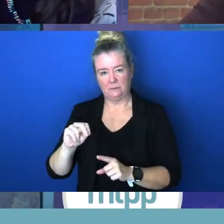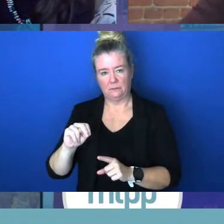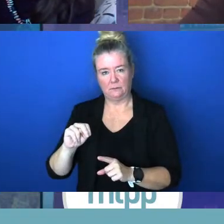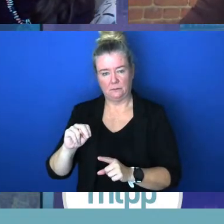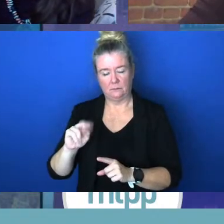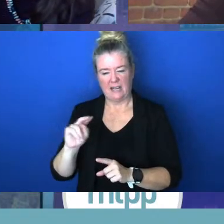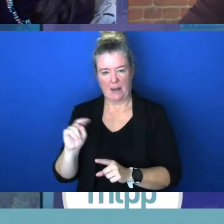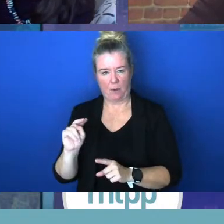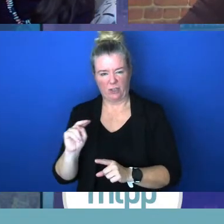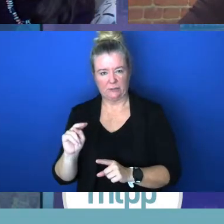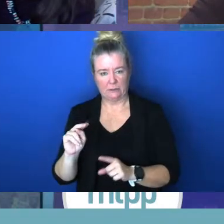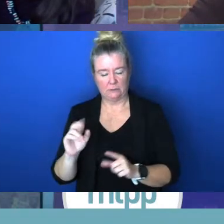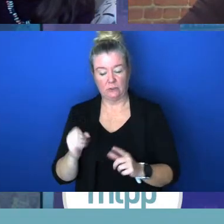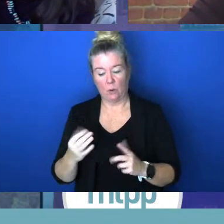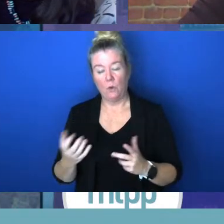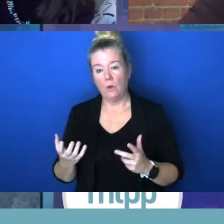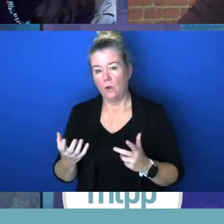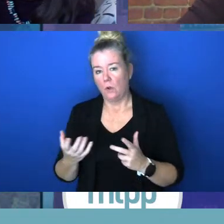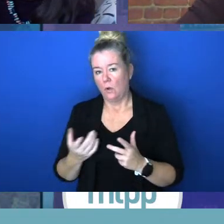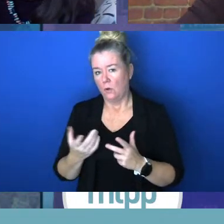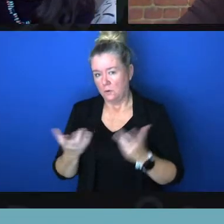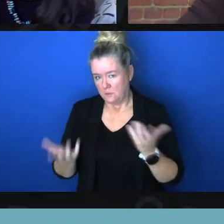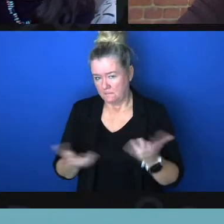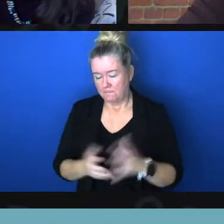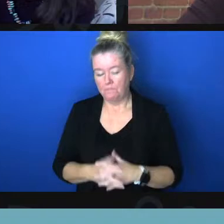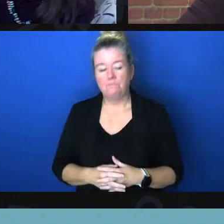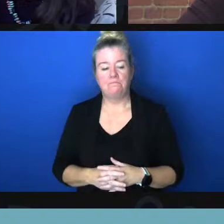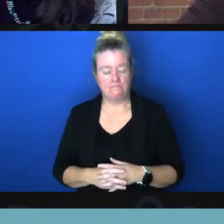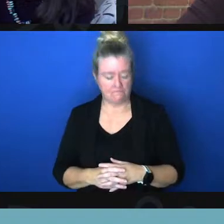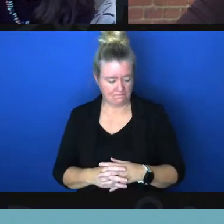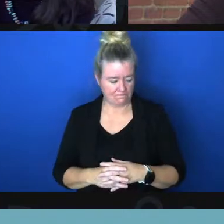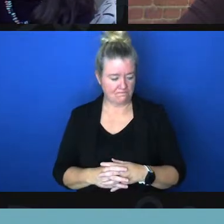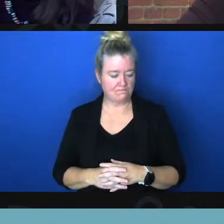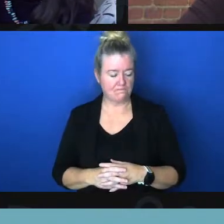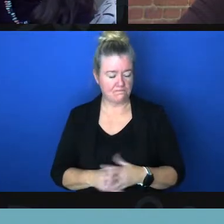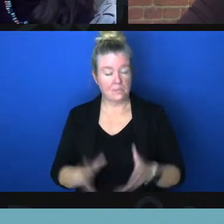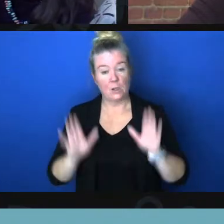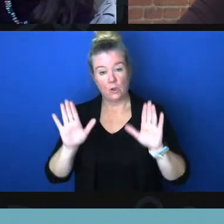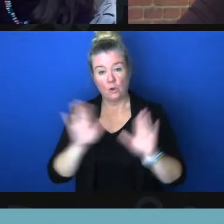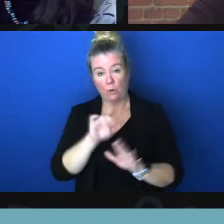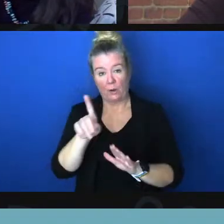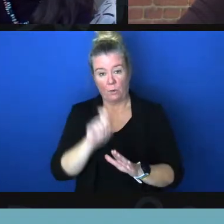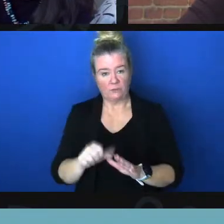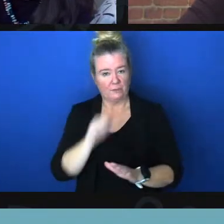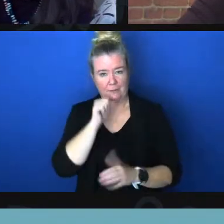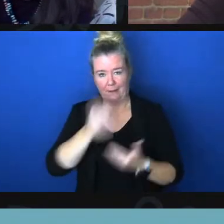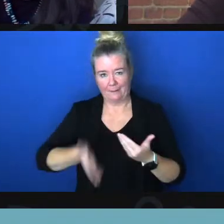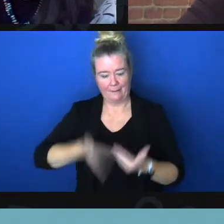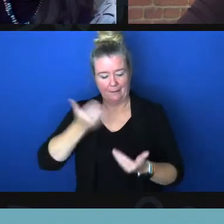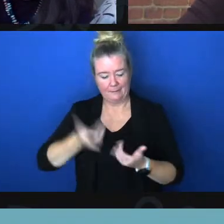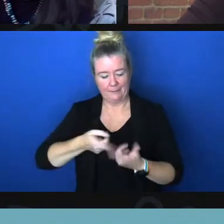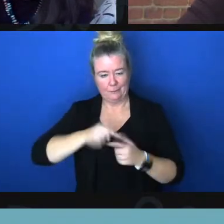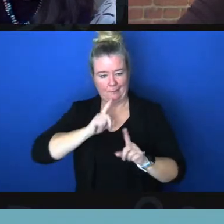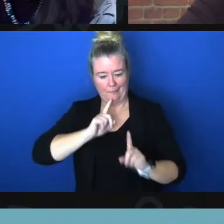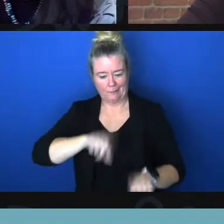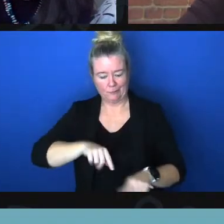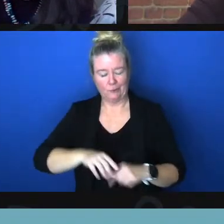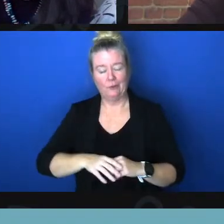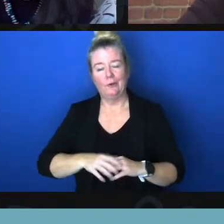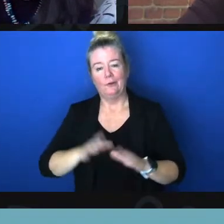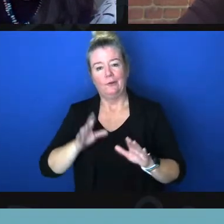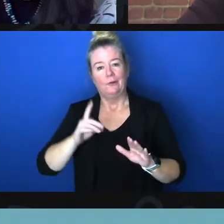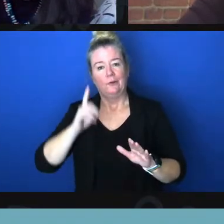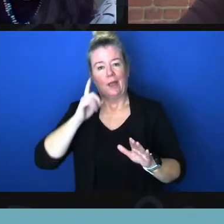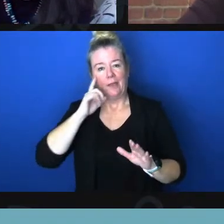question we've been asking ourselves too. That is a great question, and not an easy one. I think